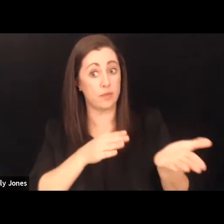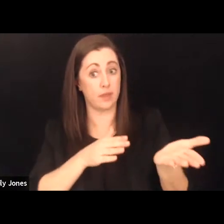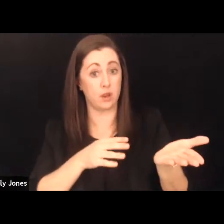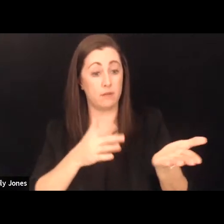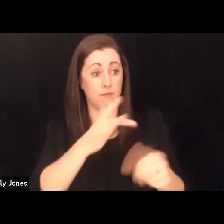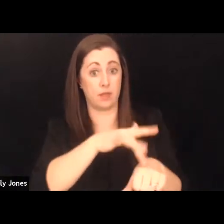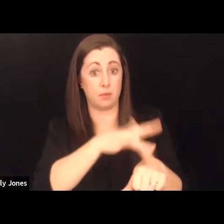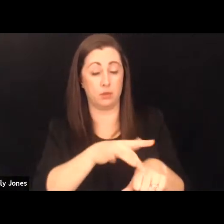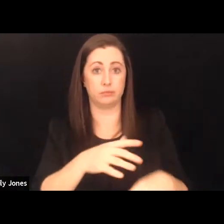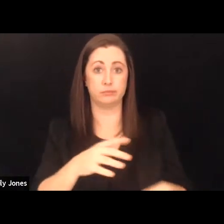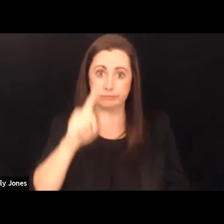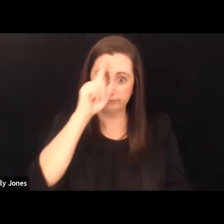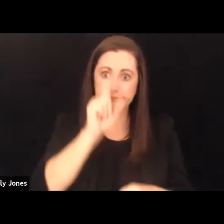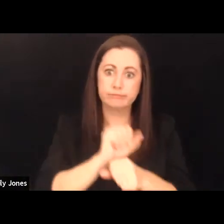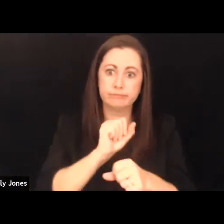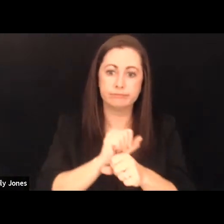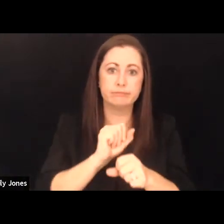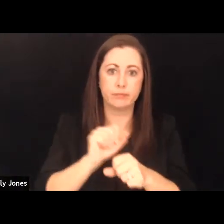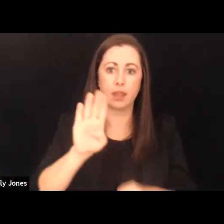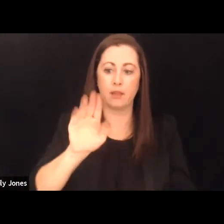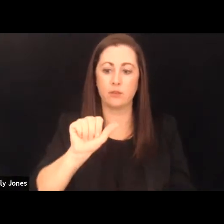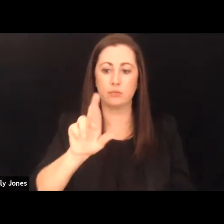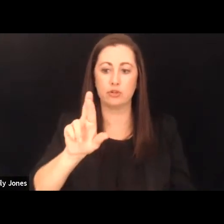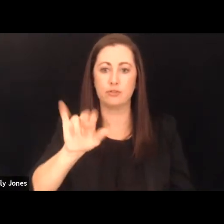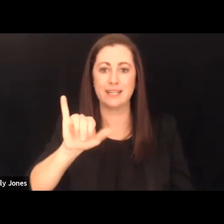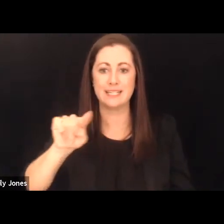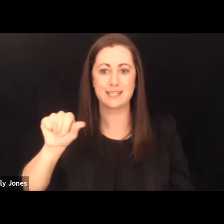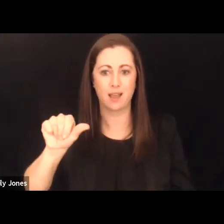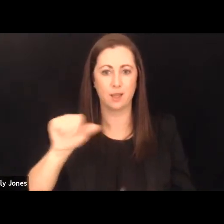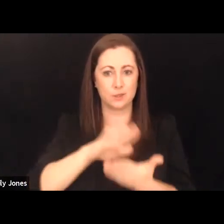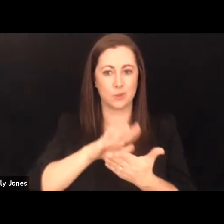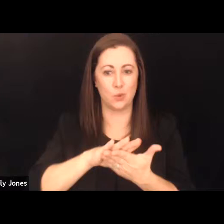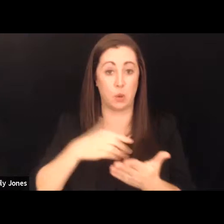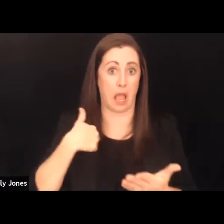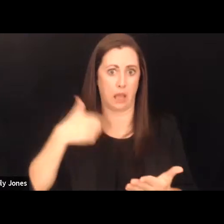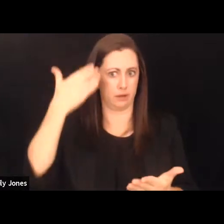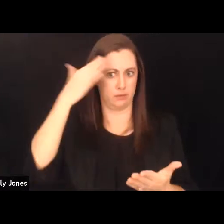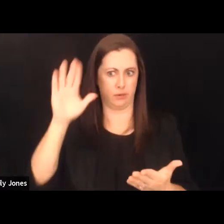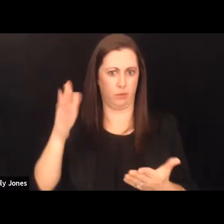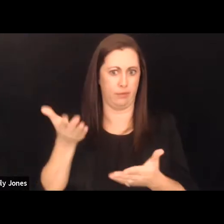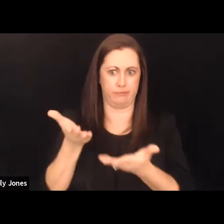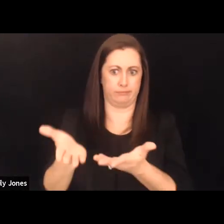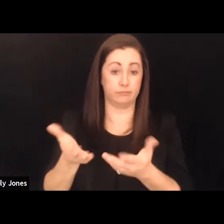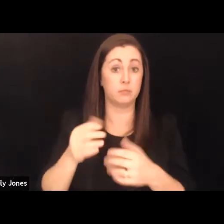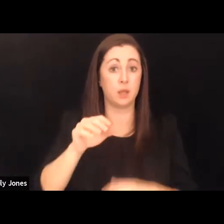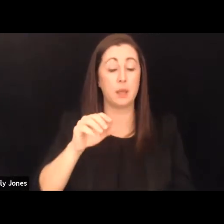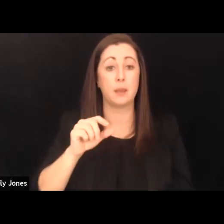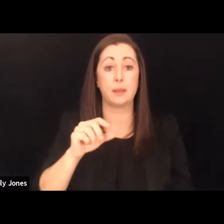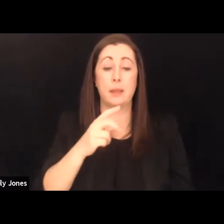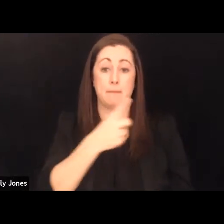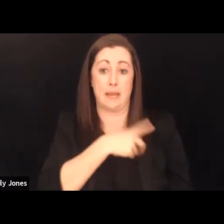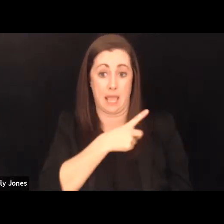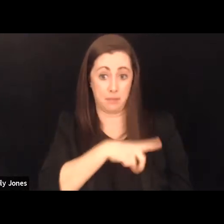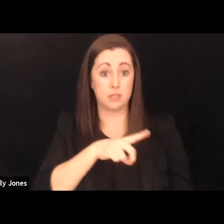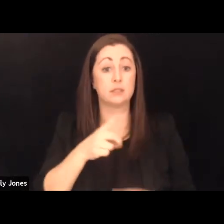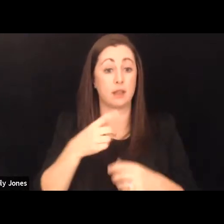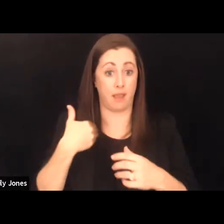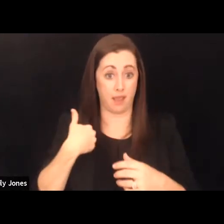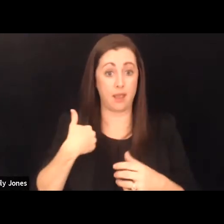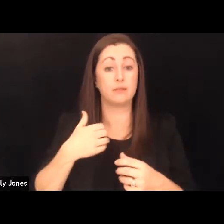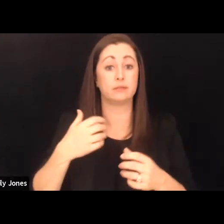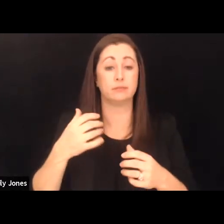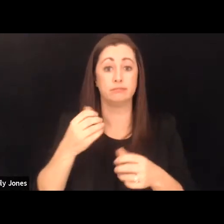school. I didn't know there was such a thing either, in Minneapolis. So they took Em there and she learned to be a barista, how to